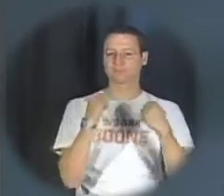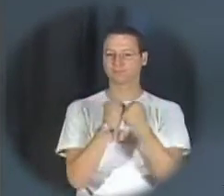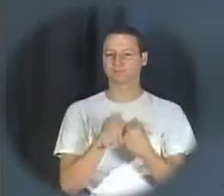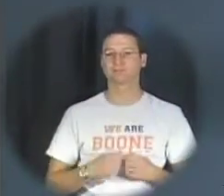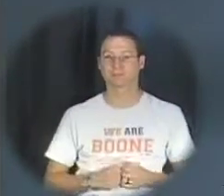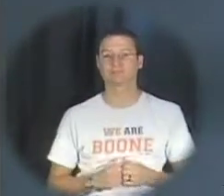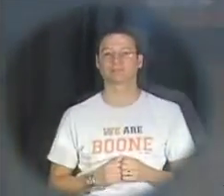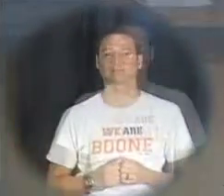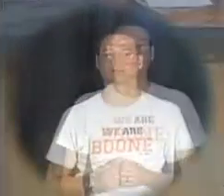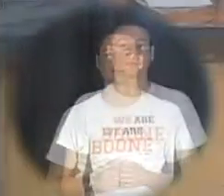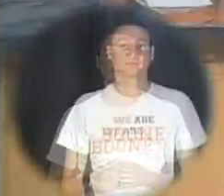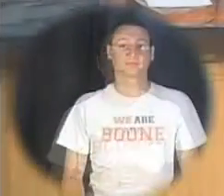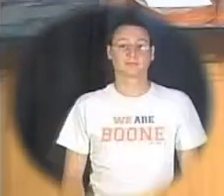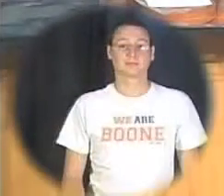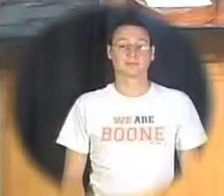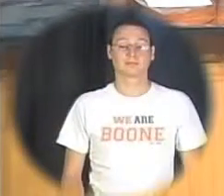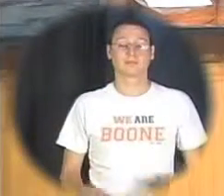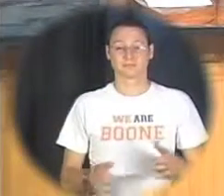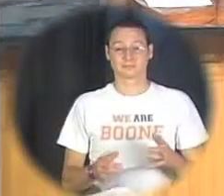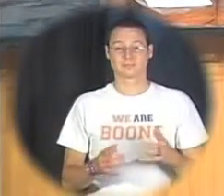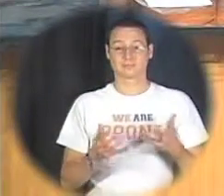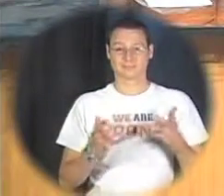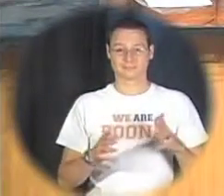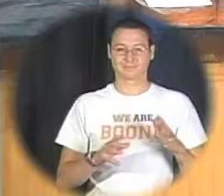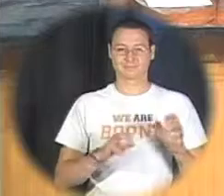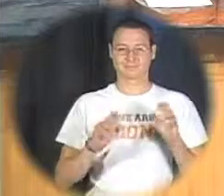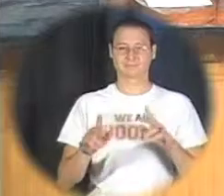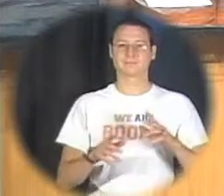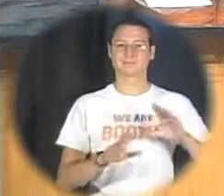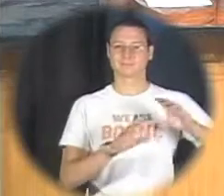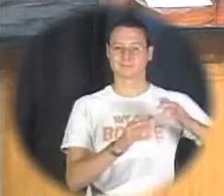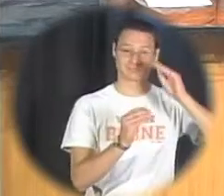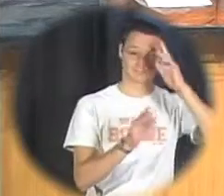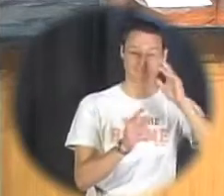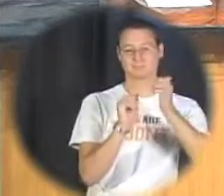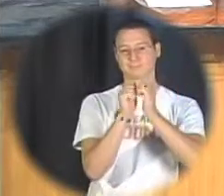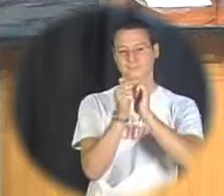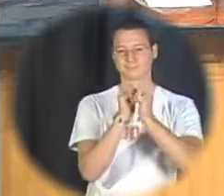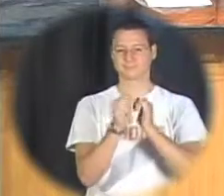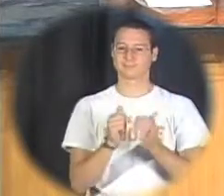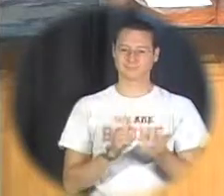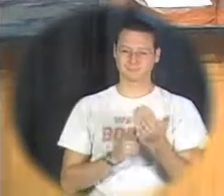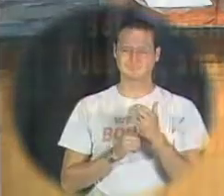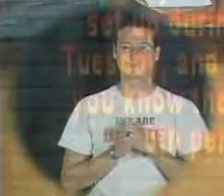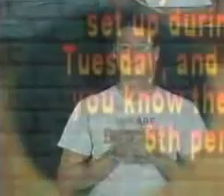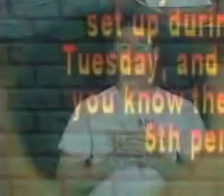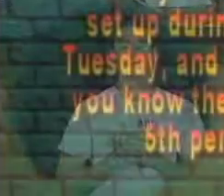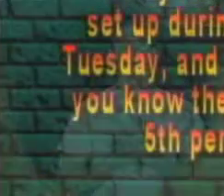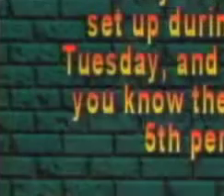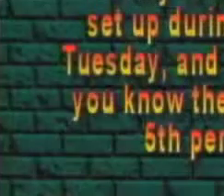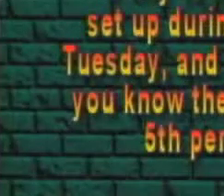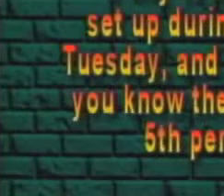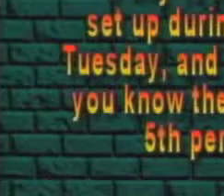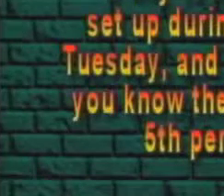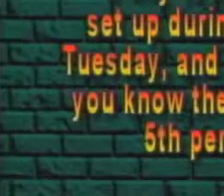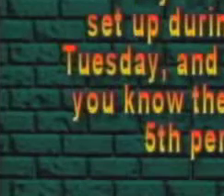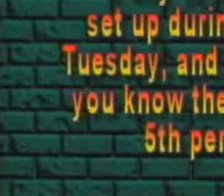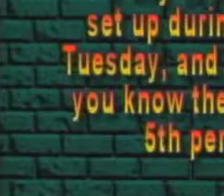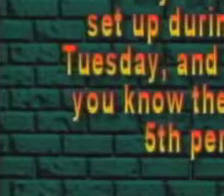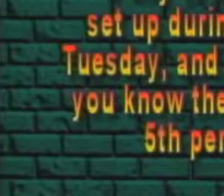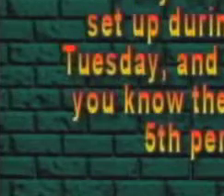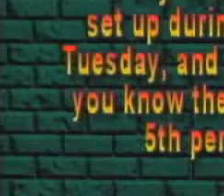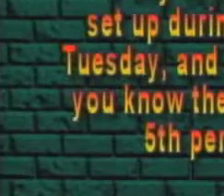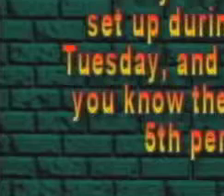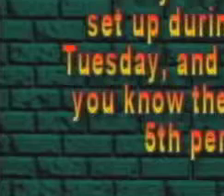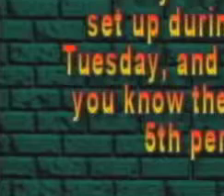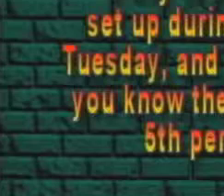out. Now it is time for club news to be followed by sports with Andrea Carano. Key Club. Key Club will